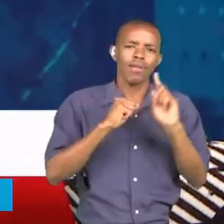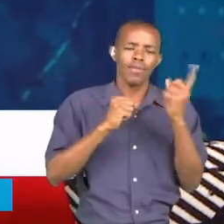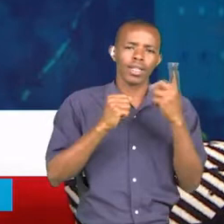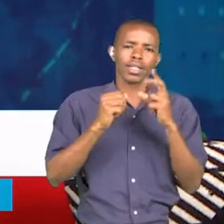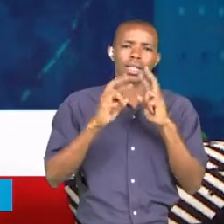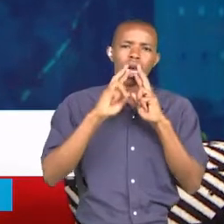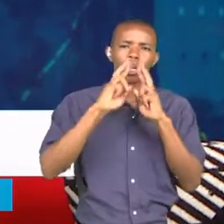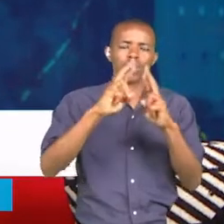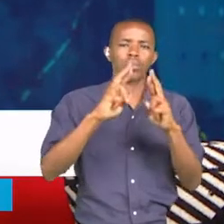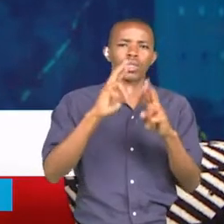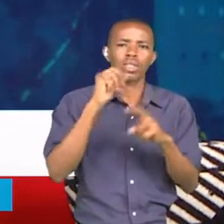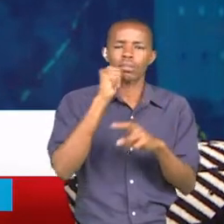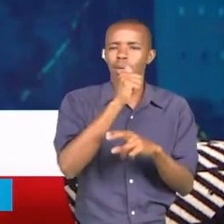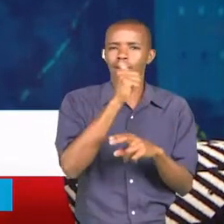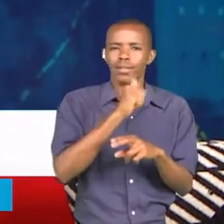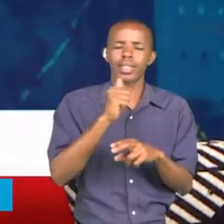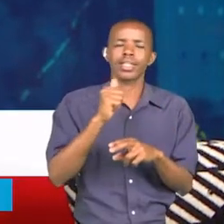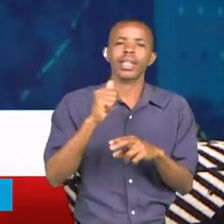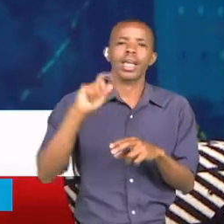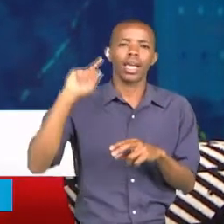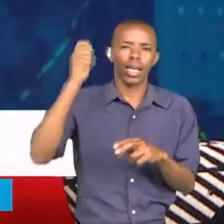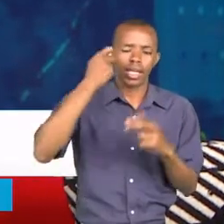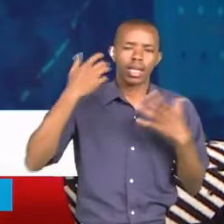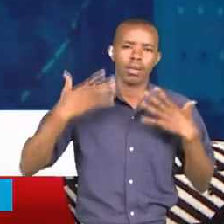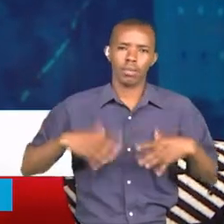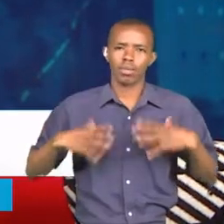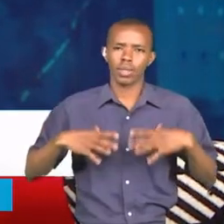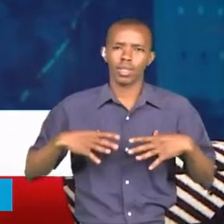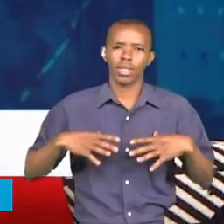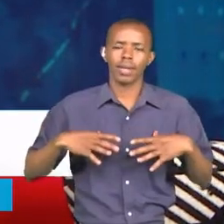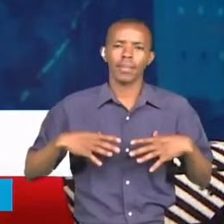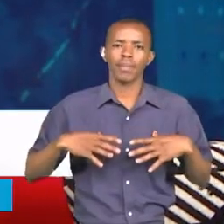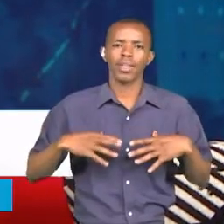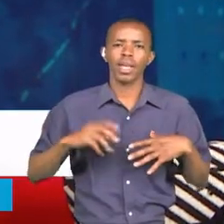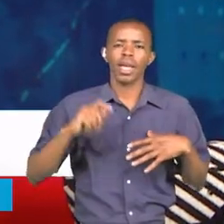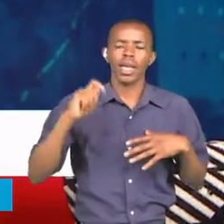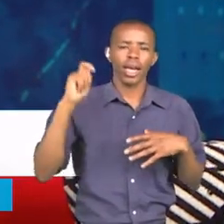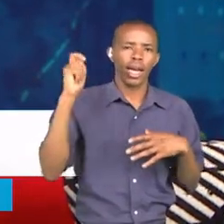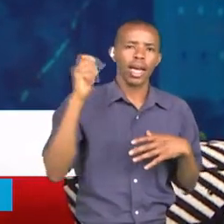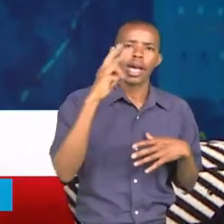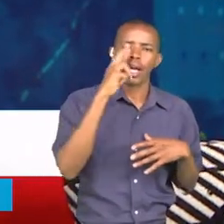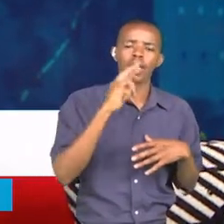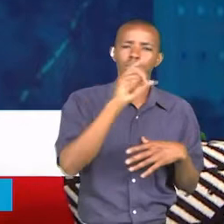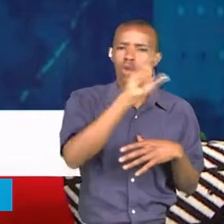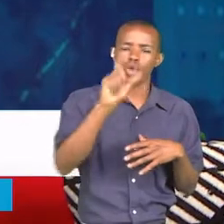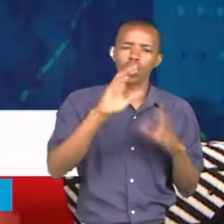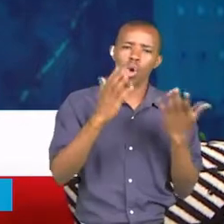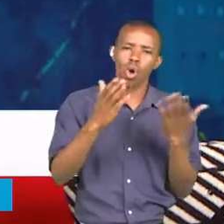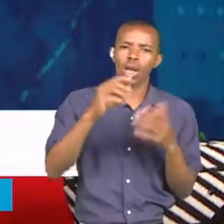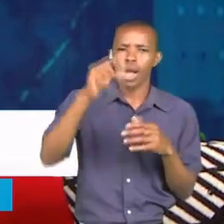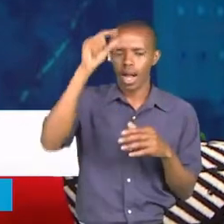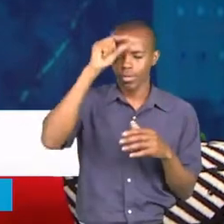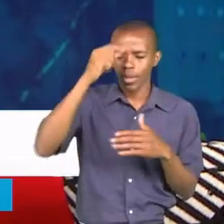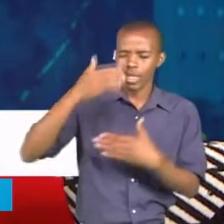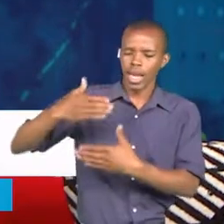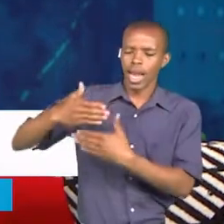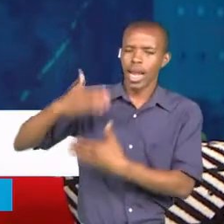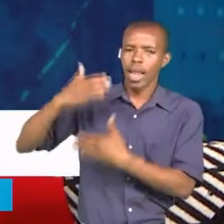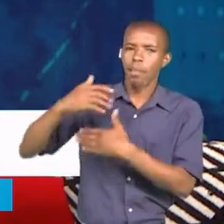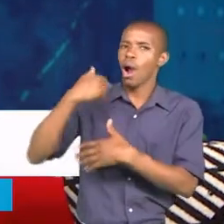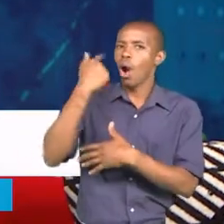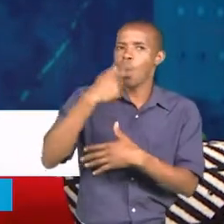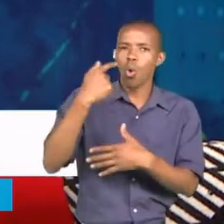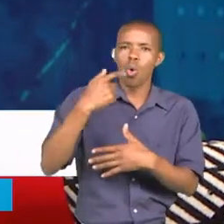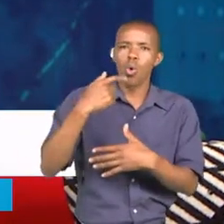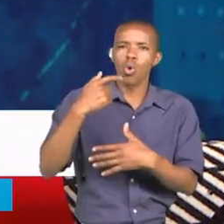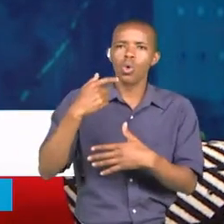are actually private citizens. It's not usually, it might not even be the Red Cross or the government. Usually the person, your neighbor, who has, like, you